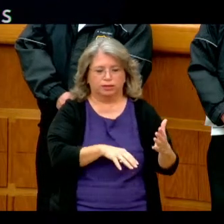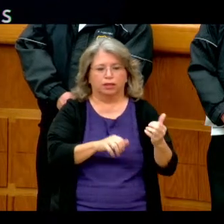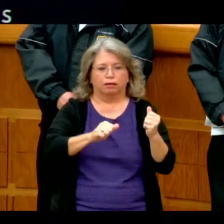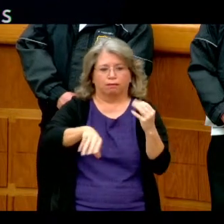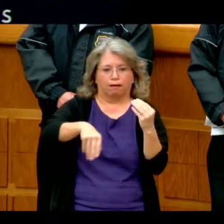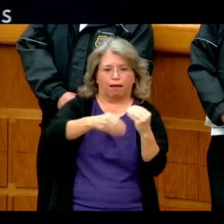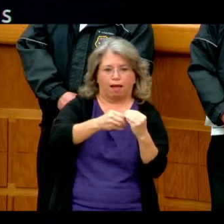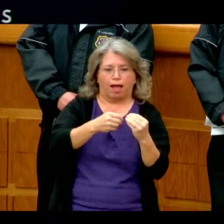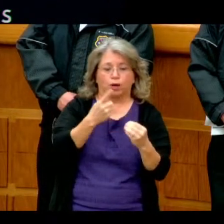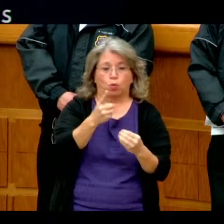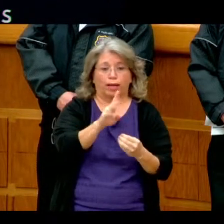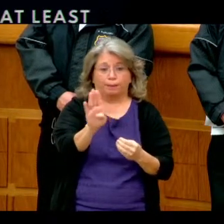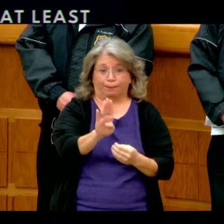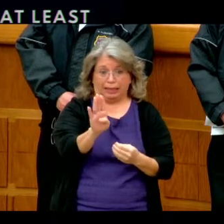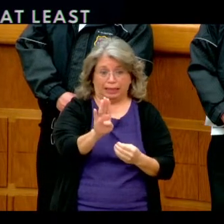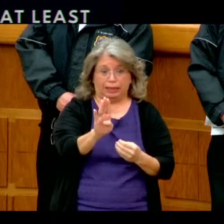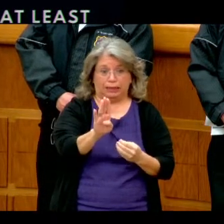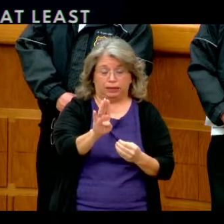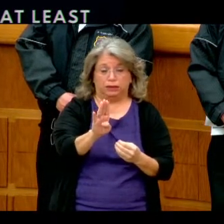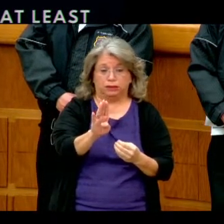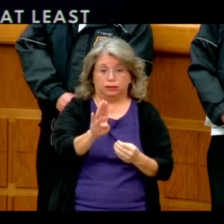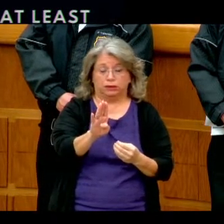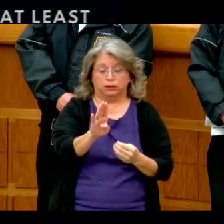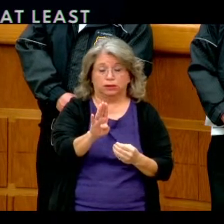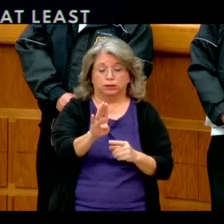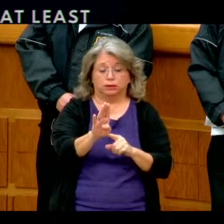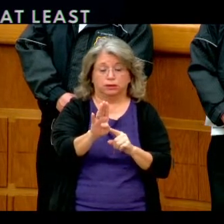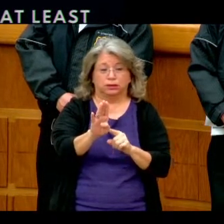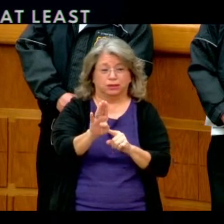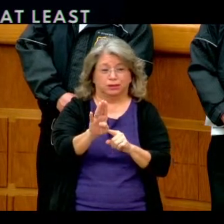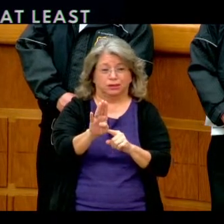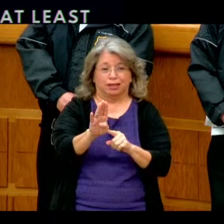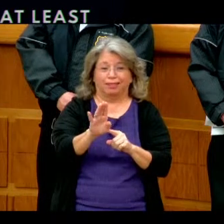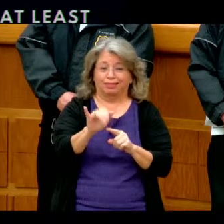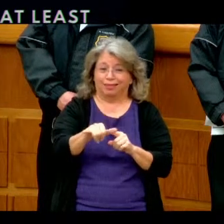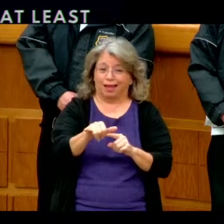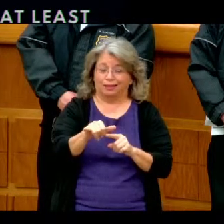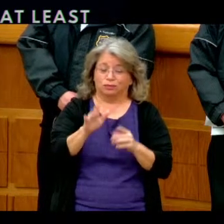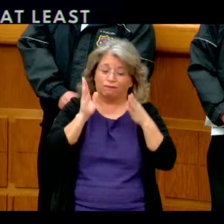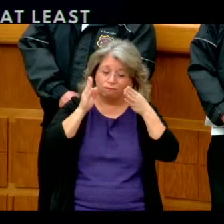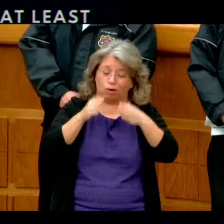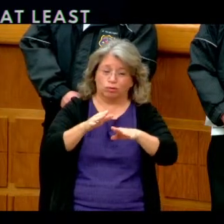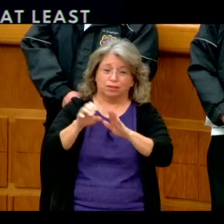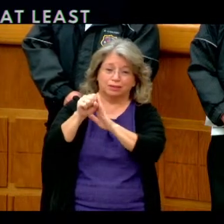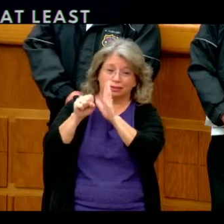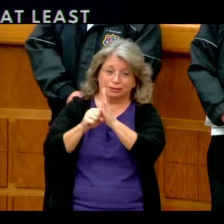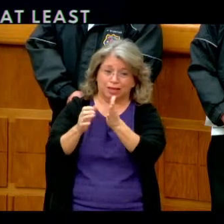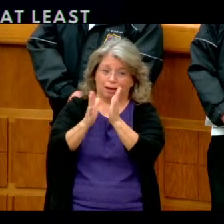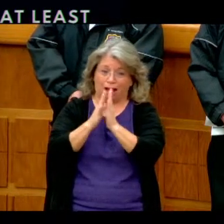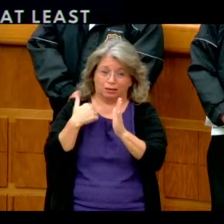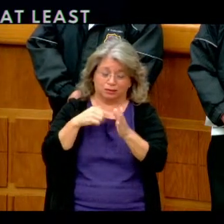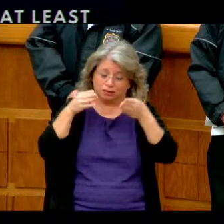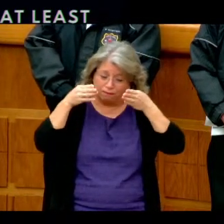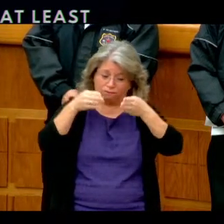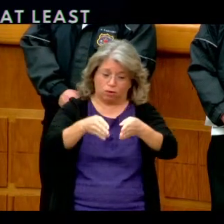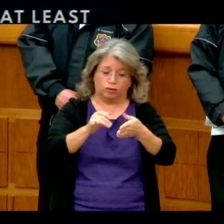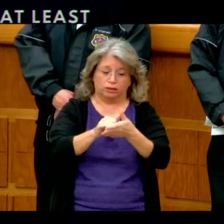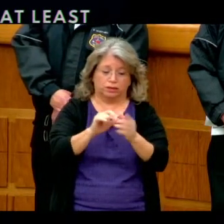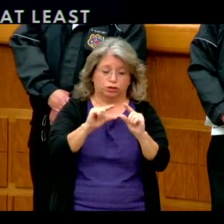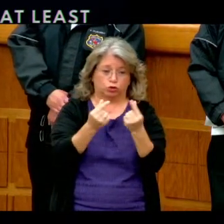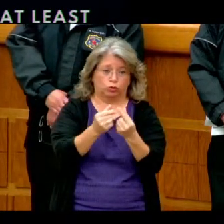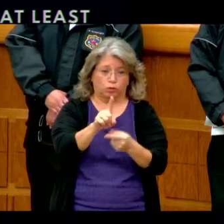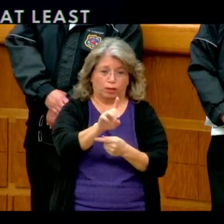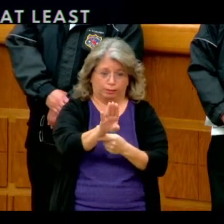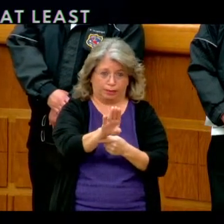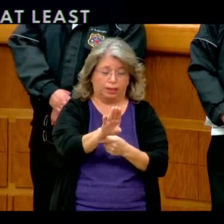next slide, the 1B. And this is really the one we're concentrating on, and the state is asking us to concentrate on, because we know that